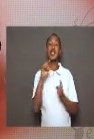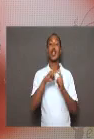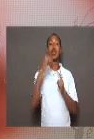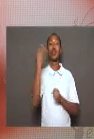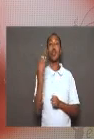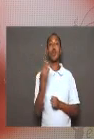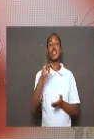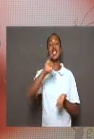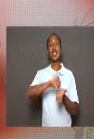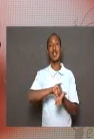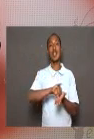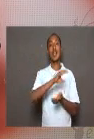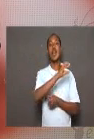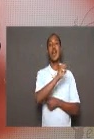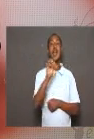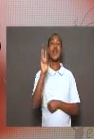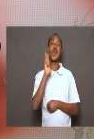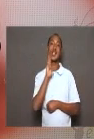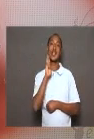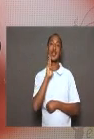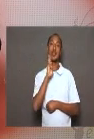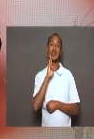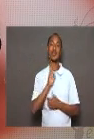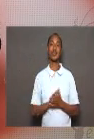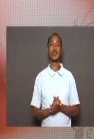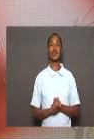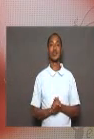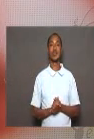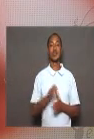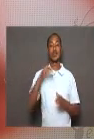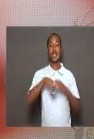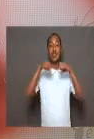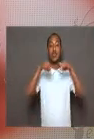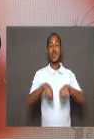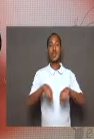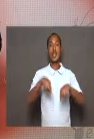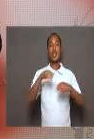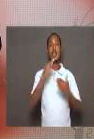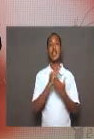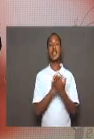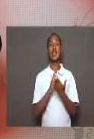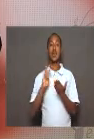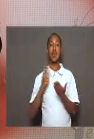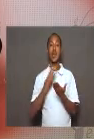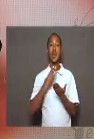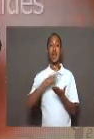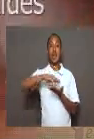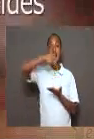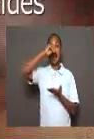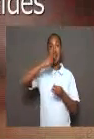form salts and water. In today's lesson, we will learn